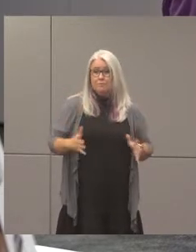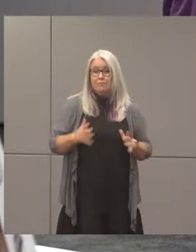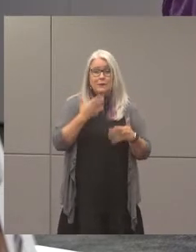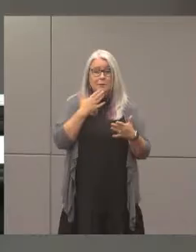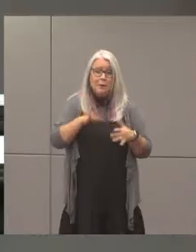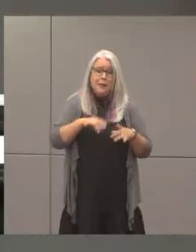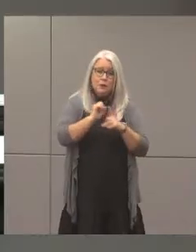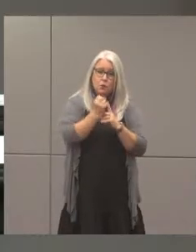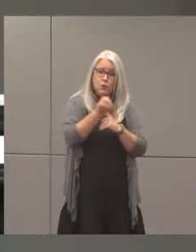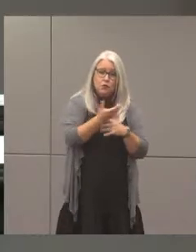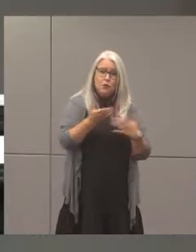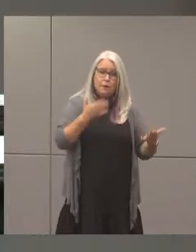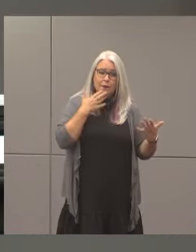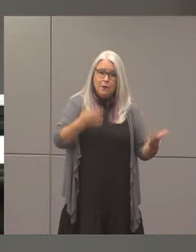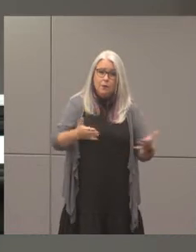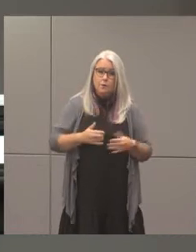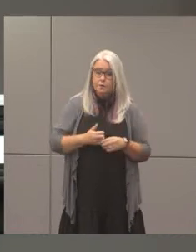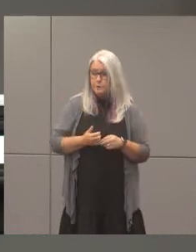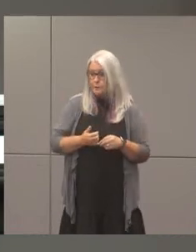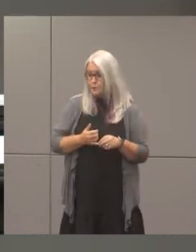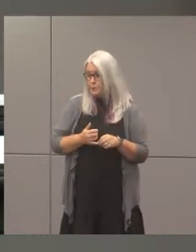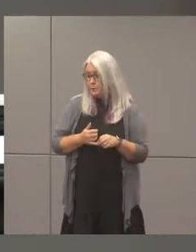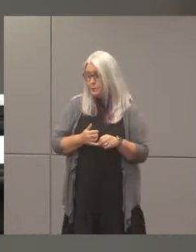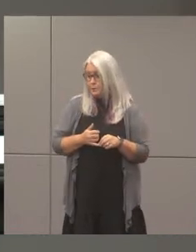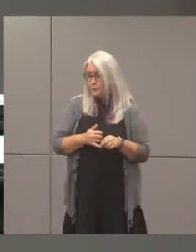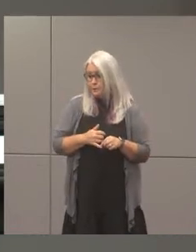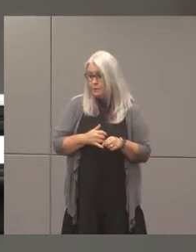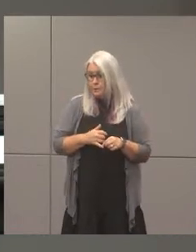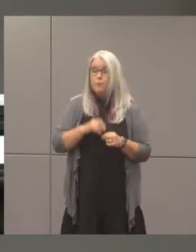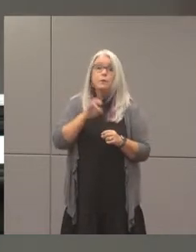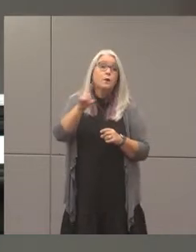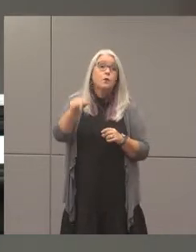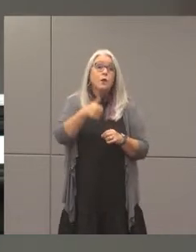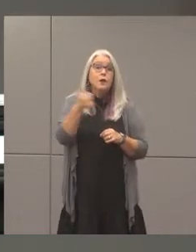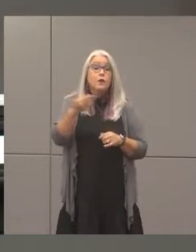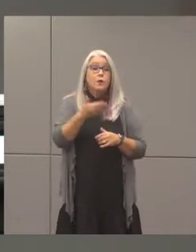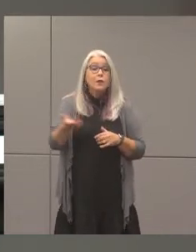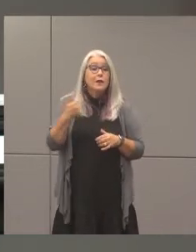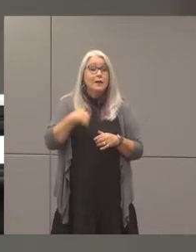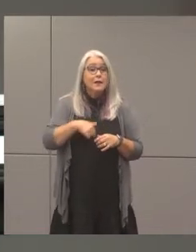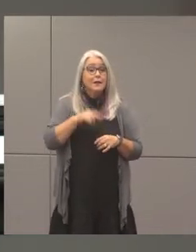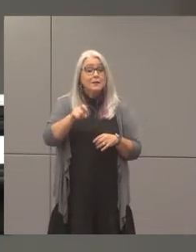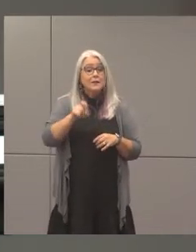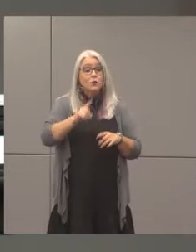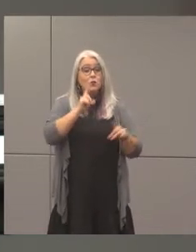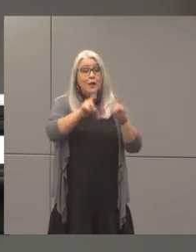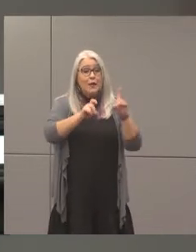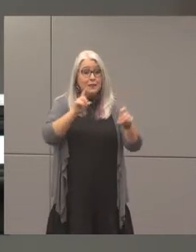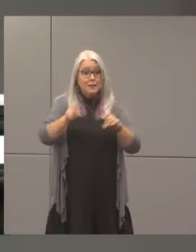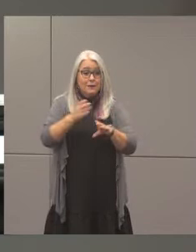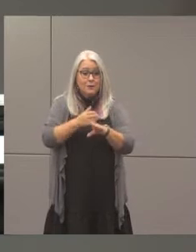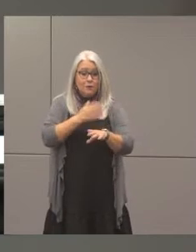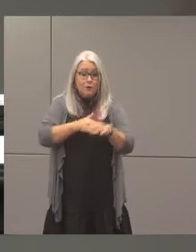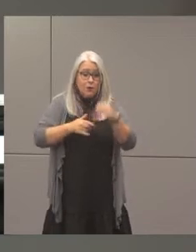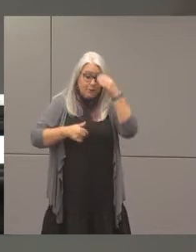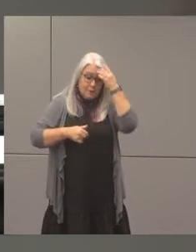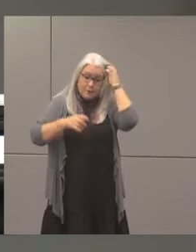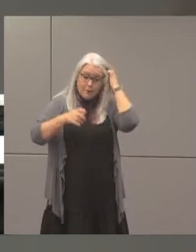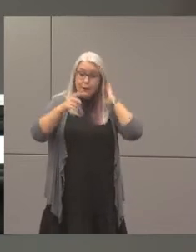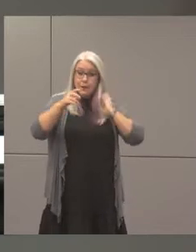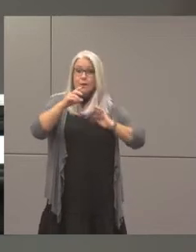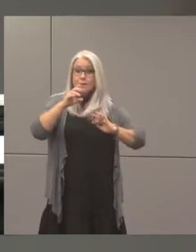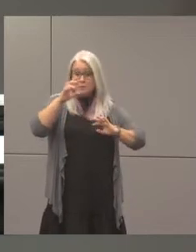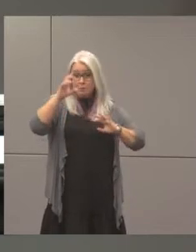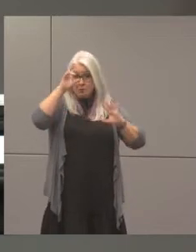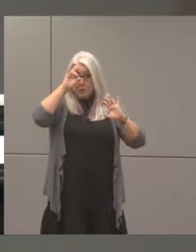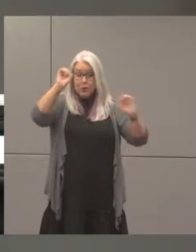Thank you. Thank you. There's one other thing that I need to ask them before we go forward. Could I please say something?